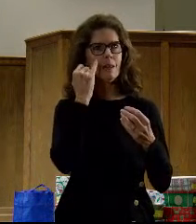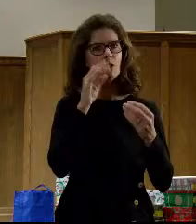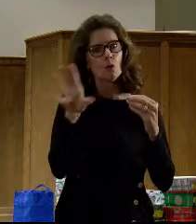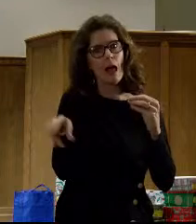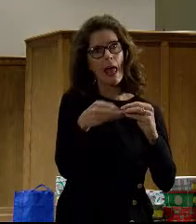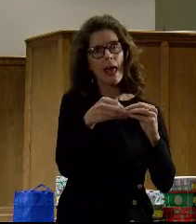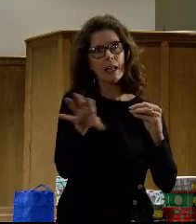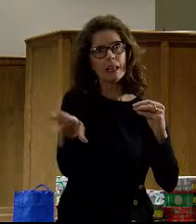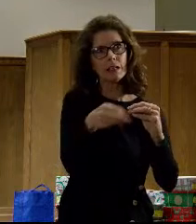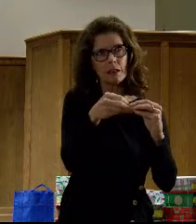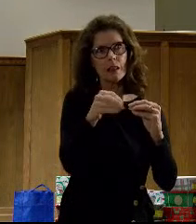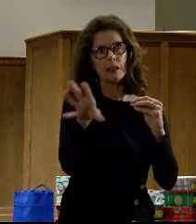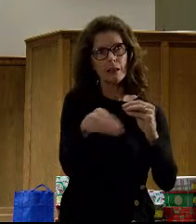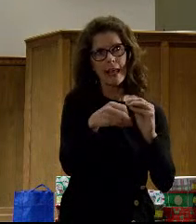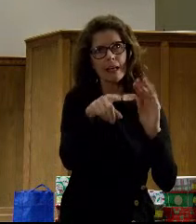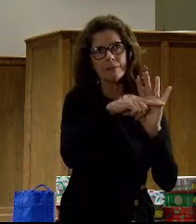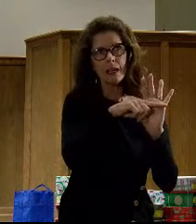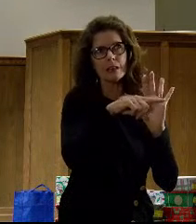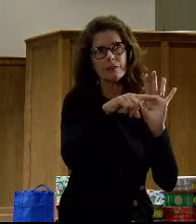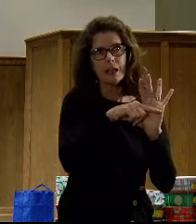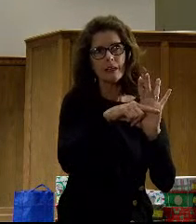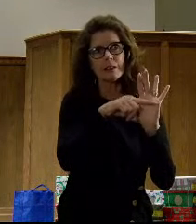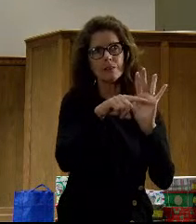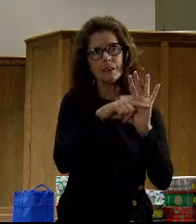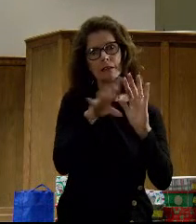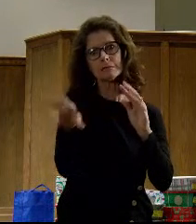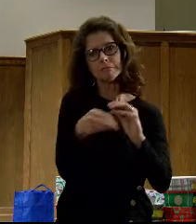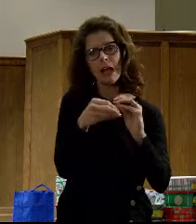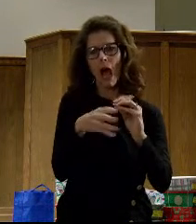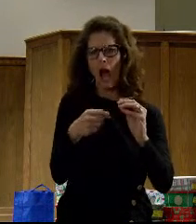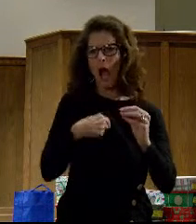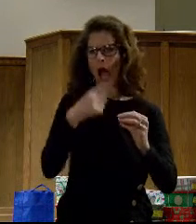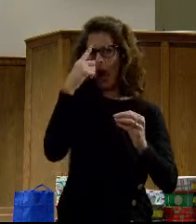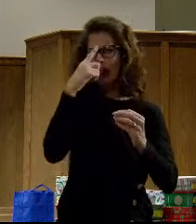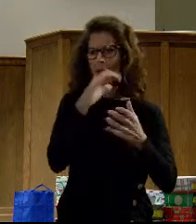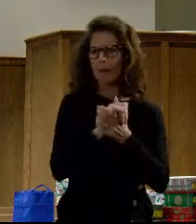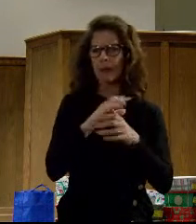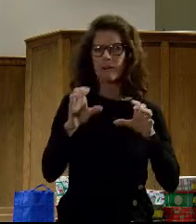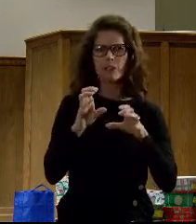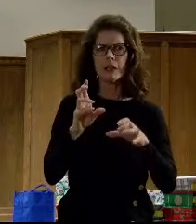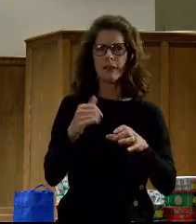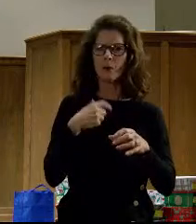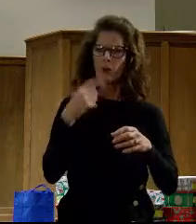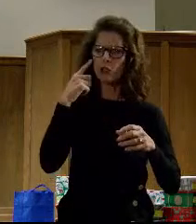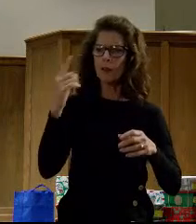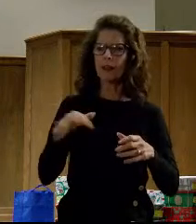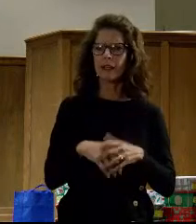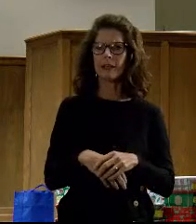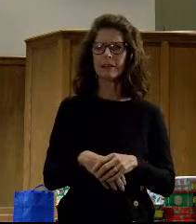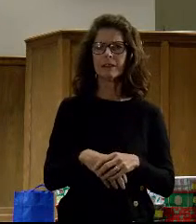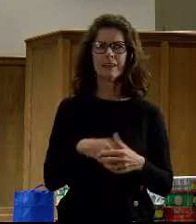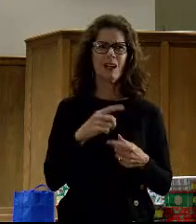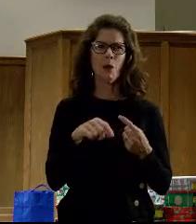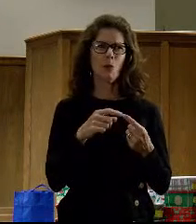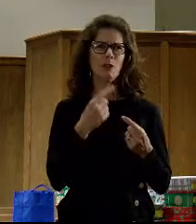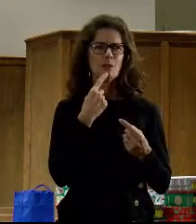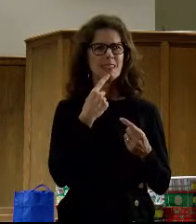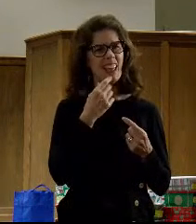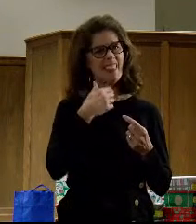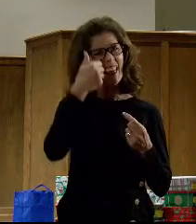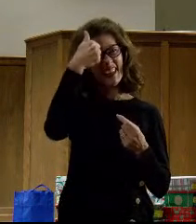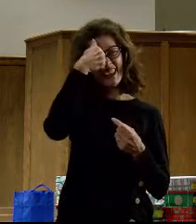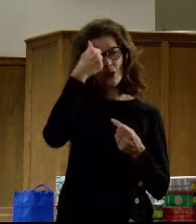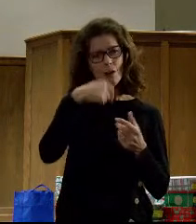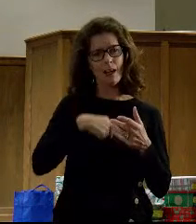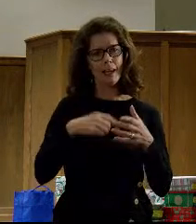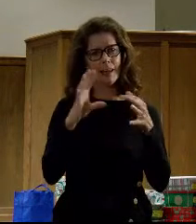narrative over and over and over. I can't believe she did that. I can't believe he said that. So what are they thinking? When you spin those stories in your head, you get more mad. I